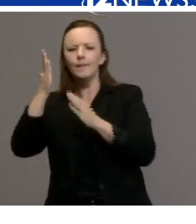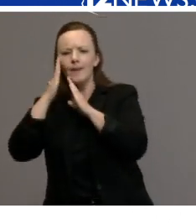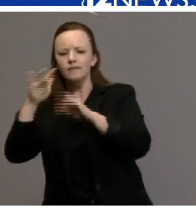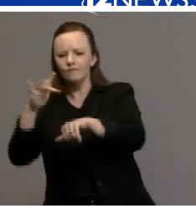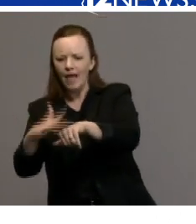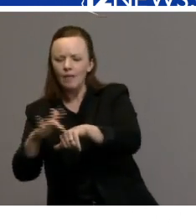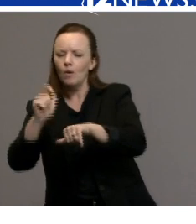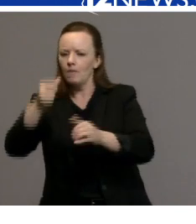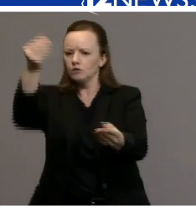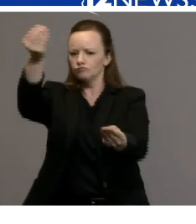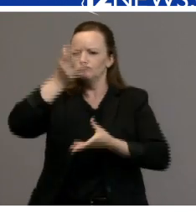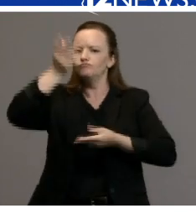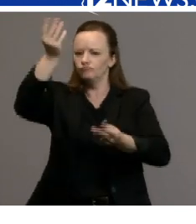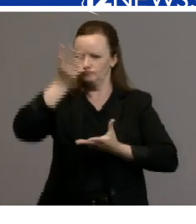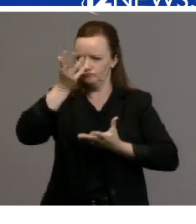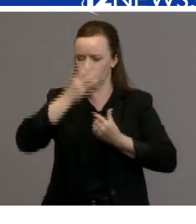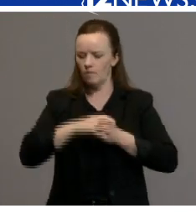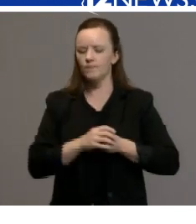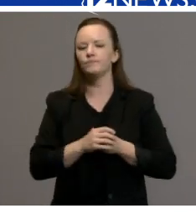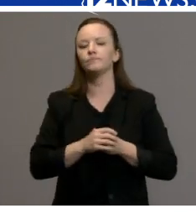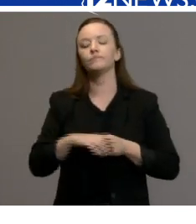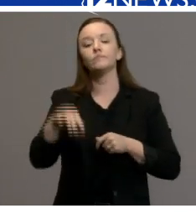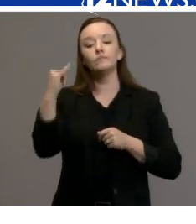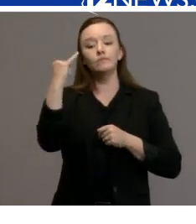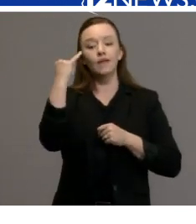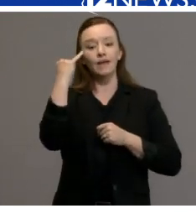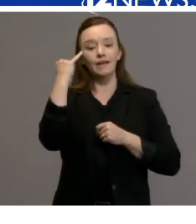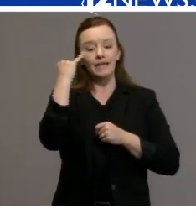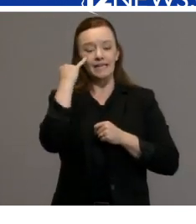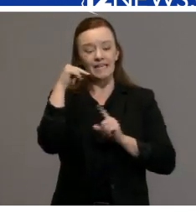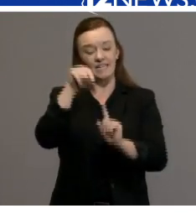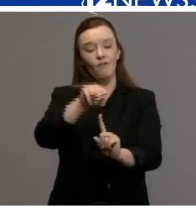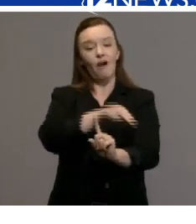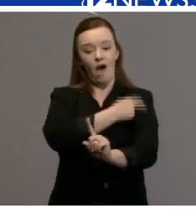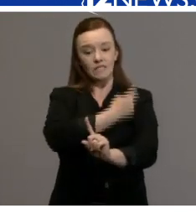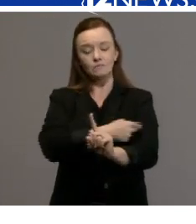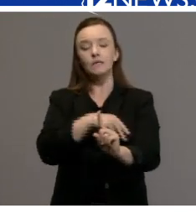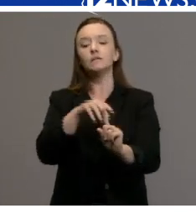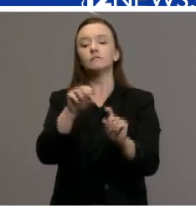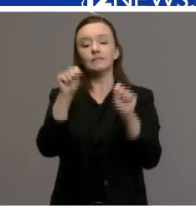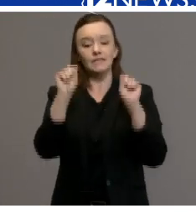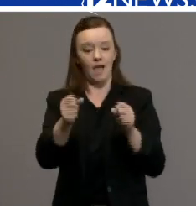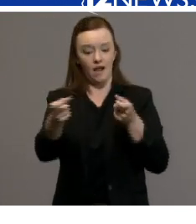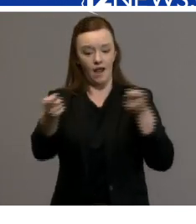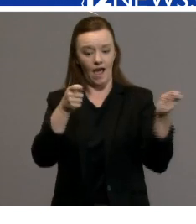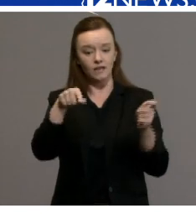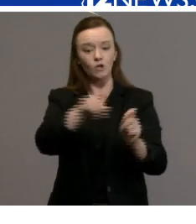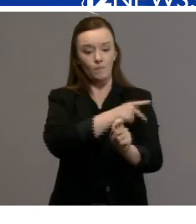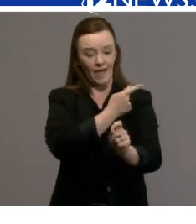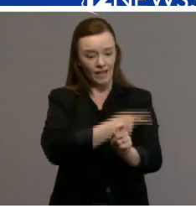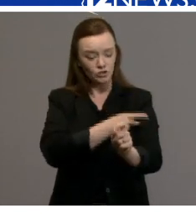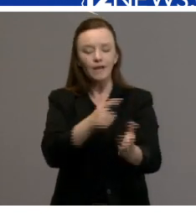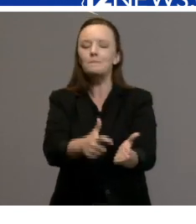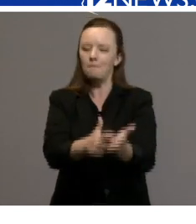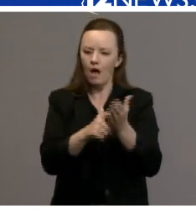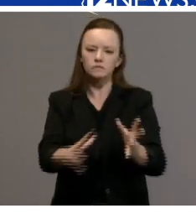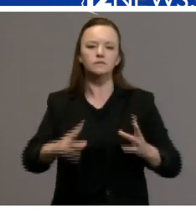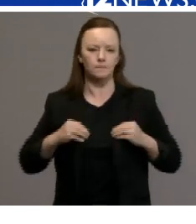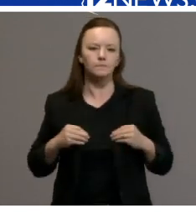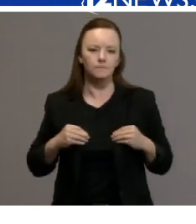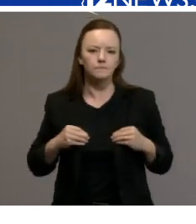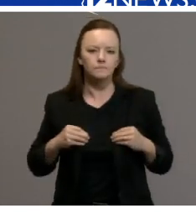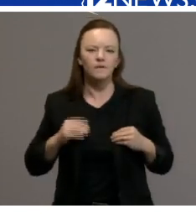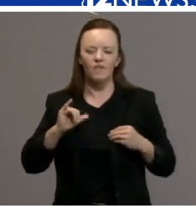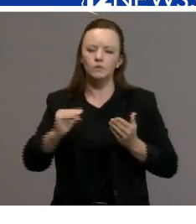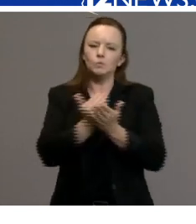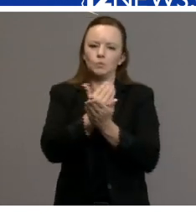patients when it's clinically appropriate and when their resources allow. The other thing that it does is it ensures that the patients who are